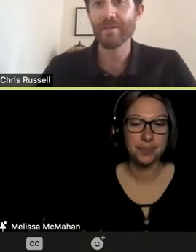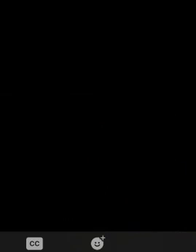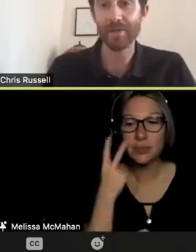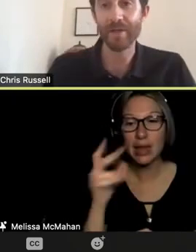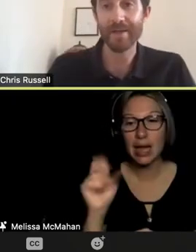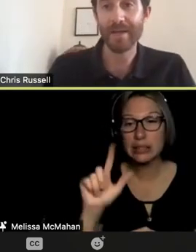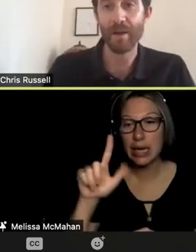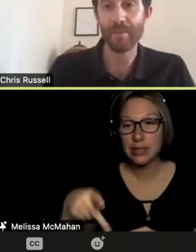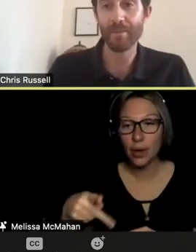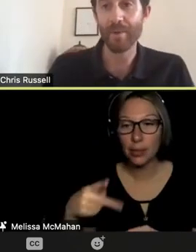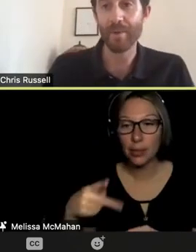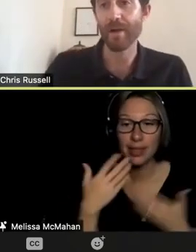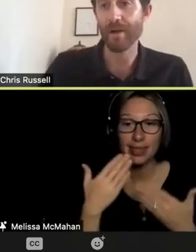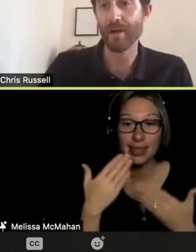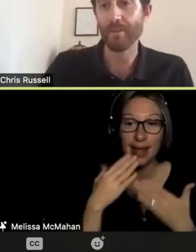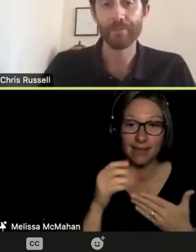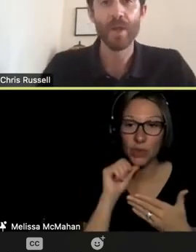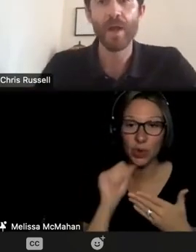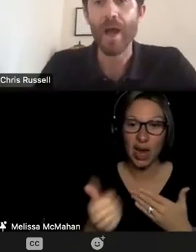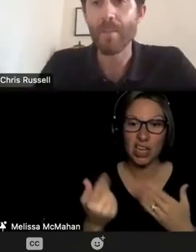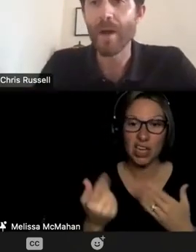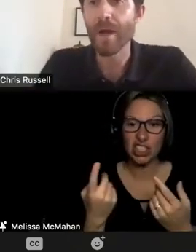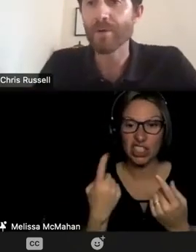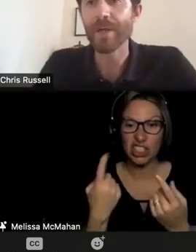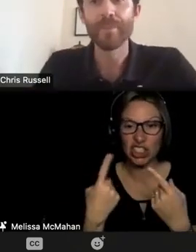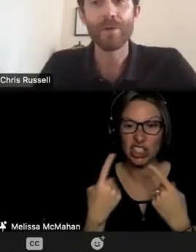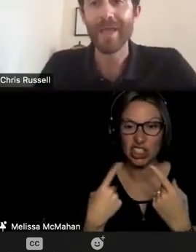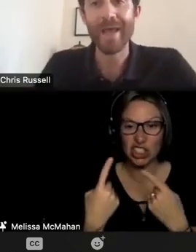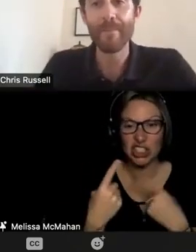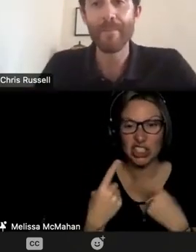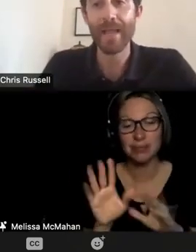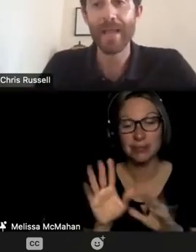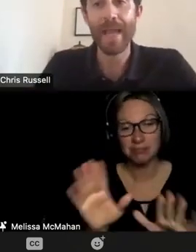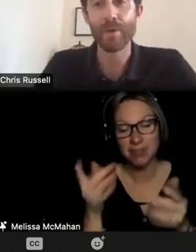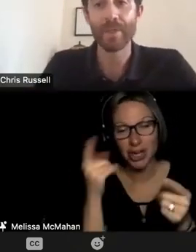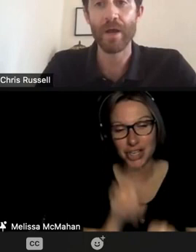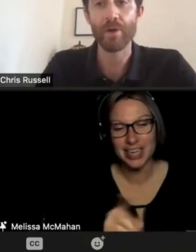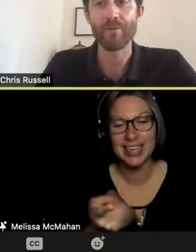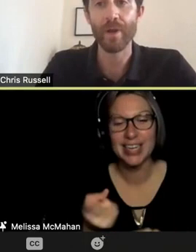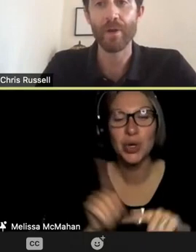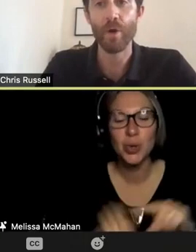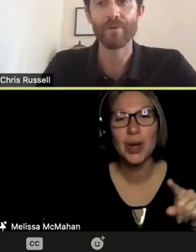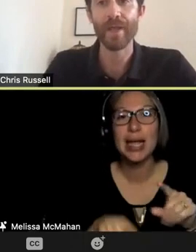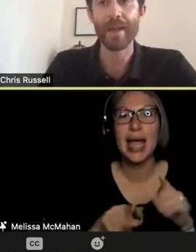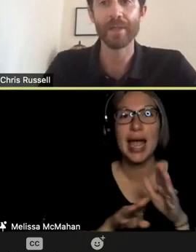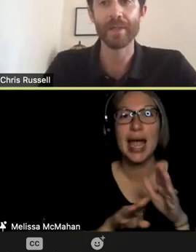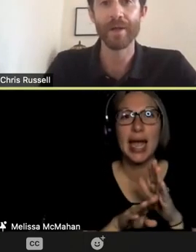SLPs thankfully not tearing me apart right now. Agreed. You cannot build language without